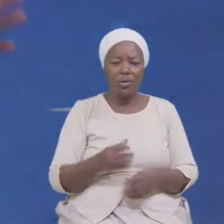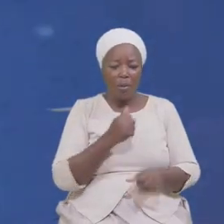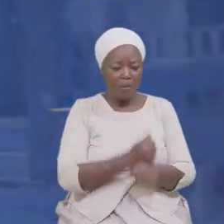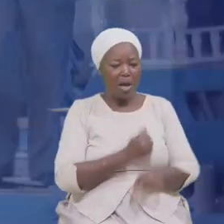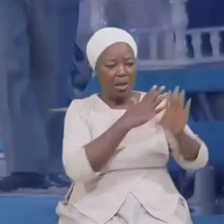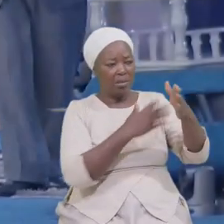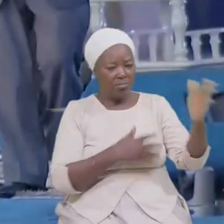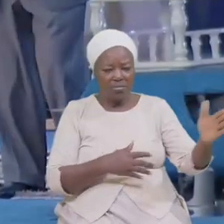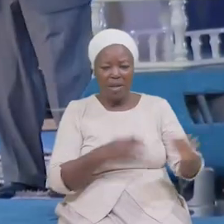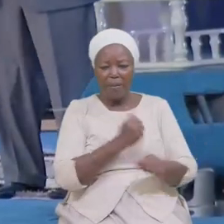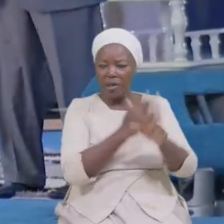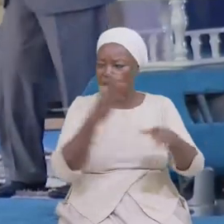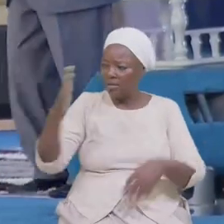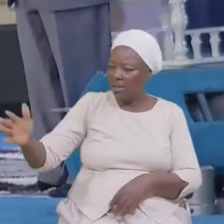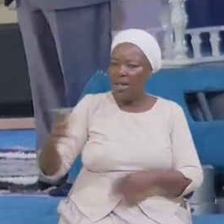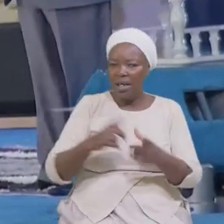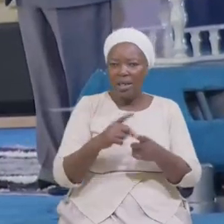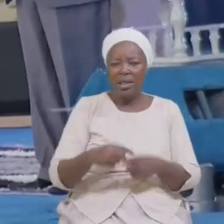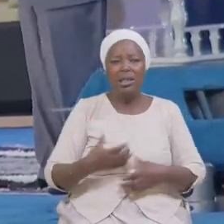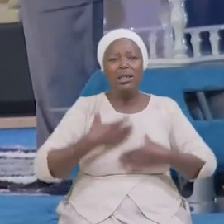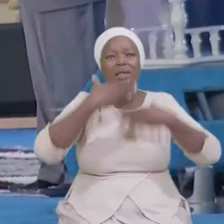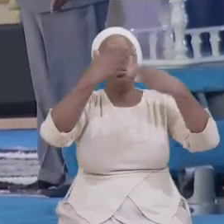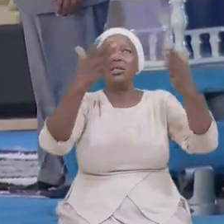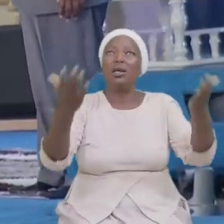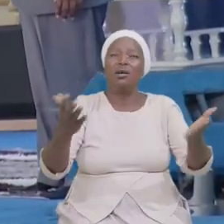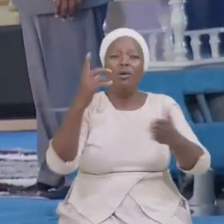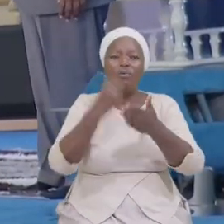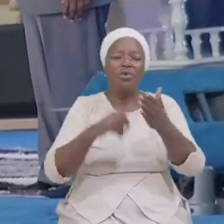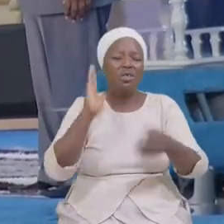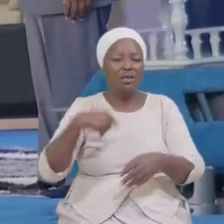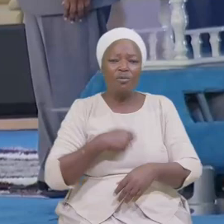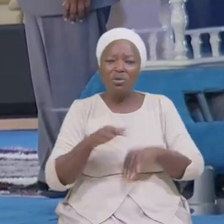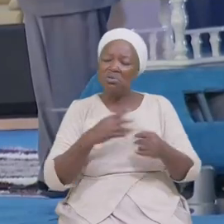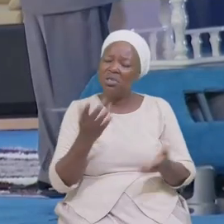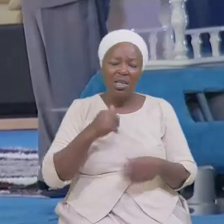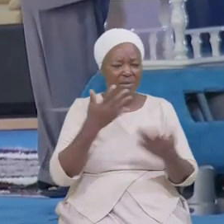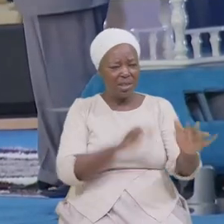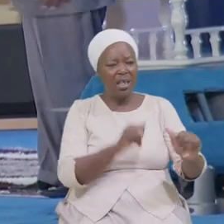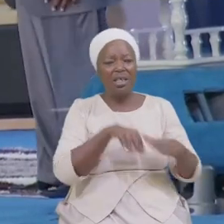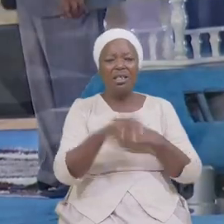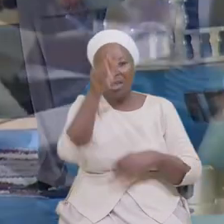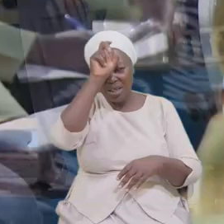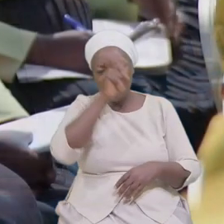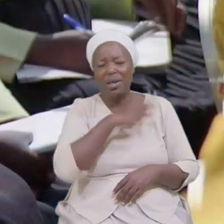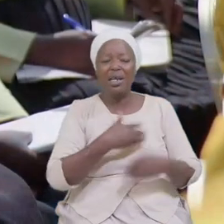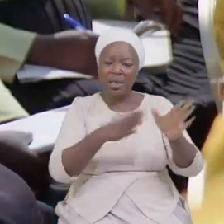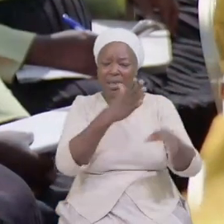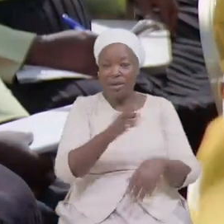that side, and they cried, what shall we do? We should have died in Egypt. No, you will not die in Egypt.